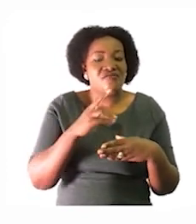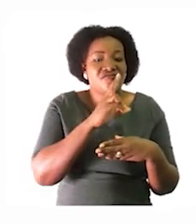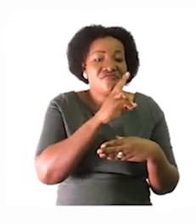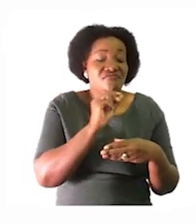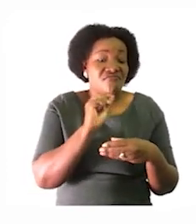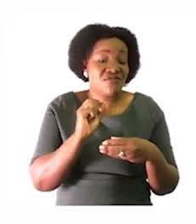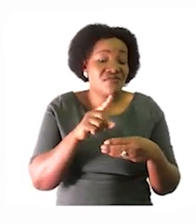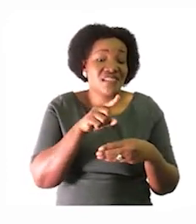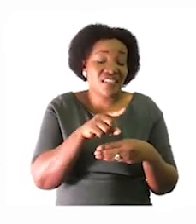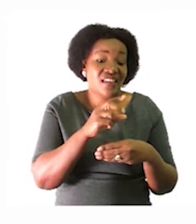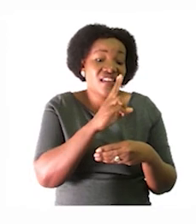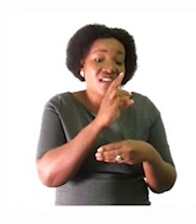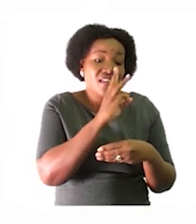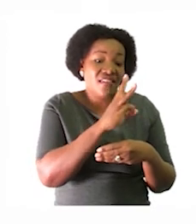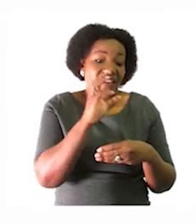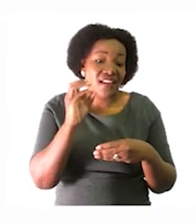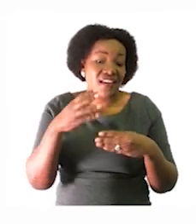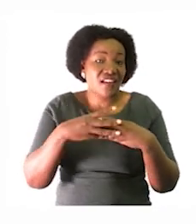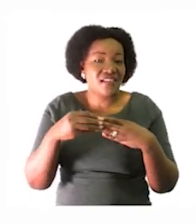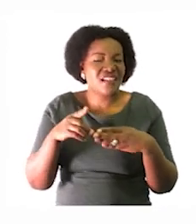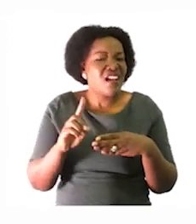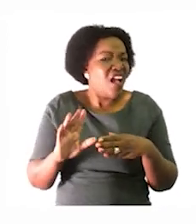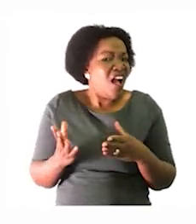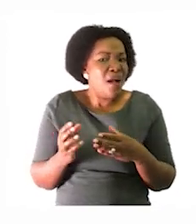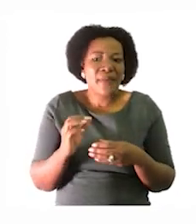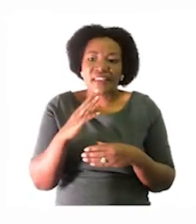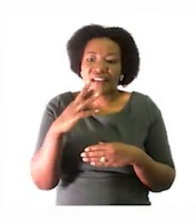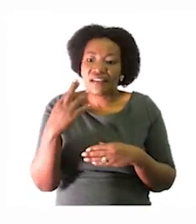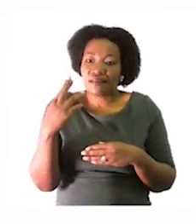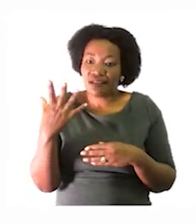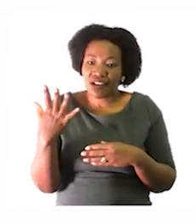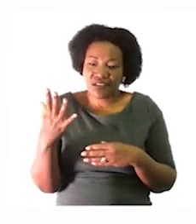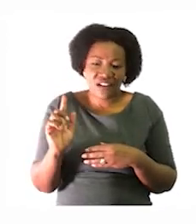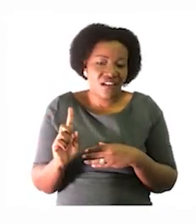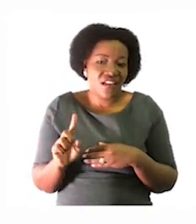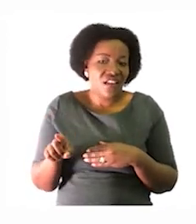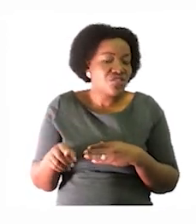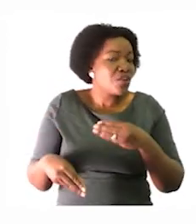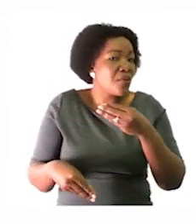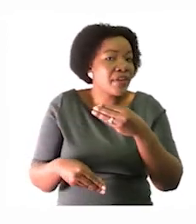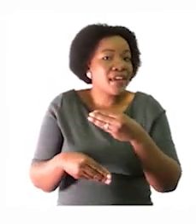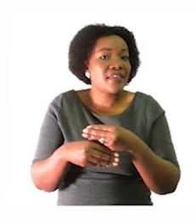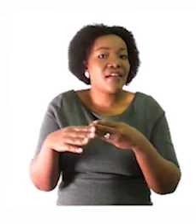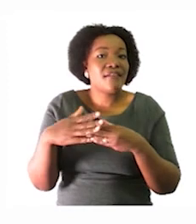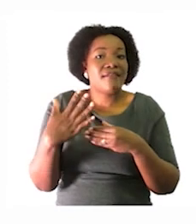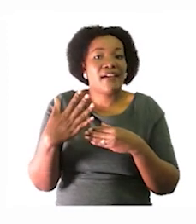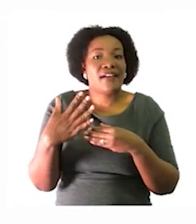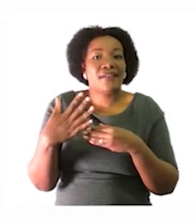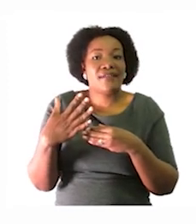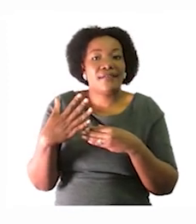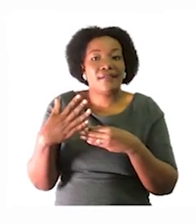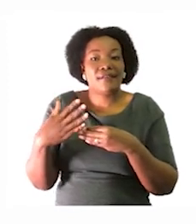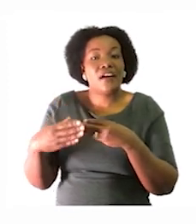30 Namibian dollar. How about the $5? Yes, we also have to add the $5 to the